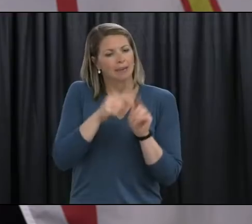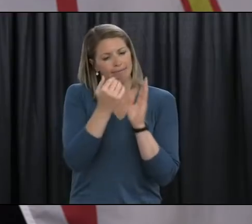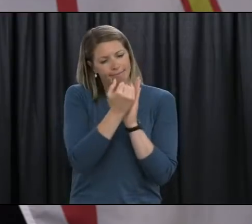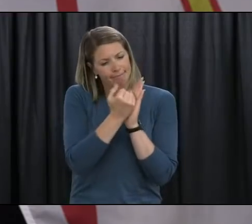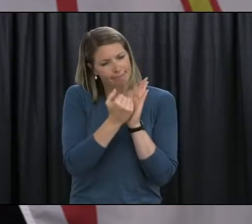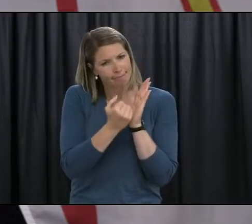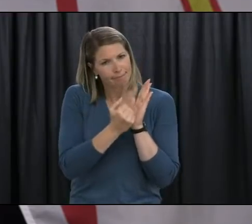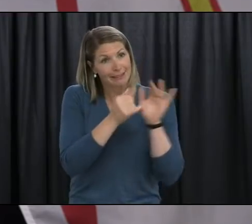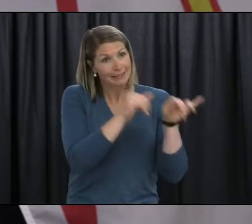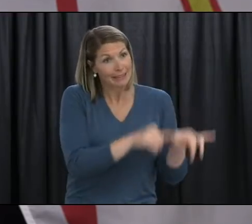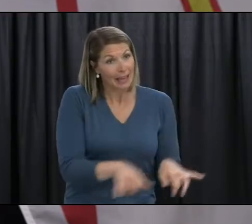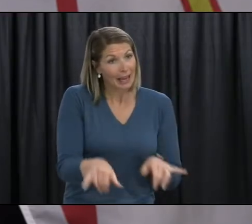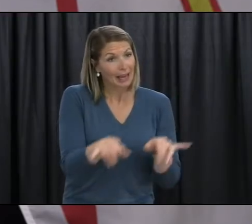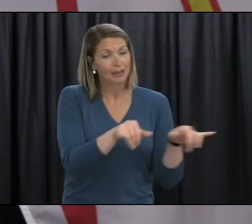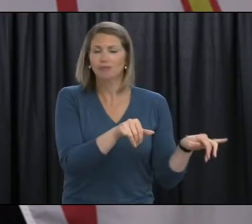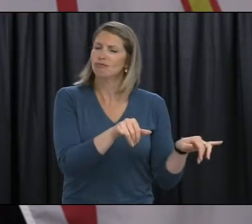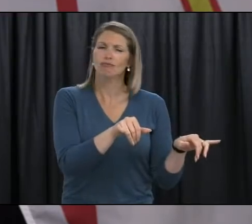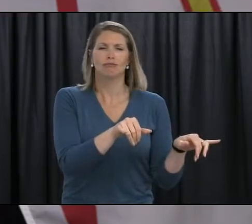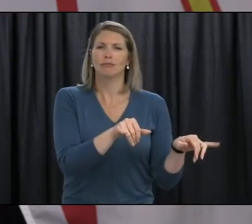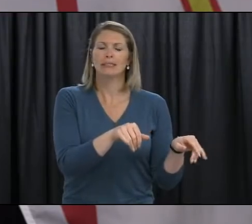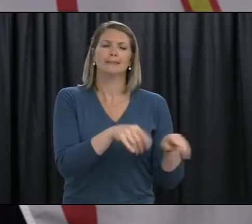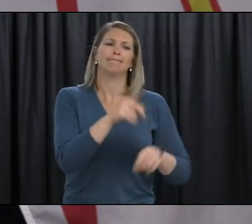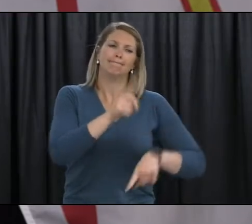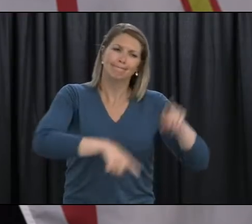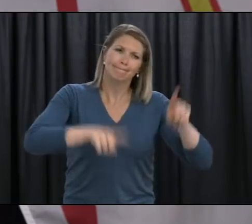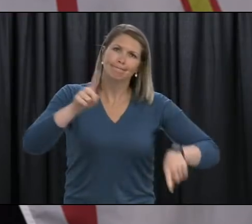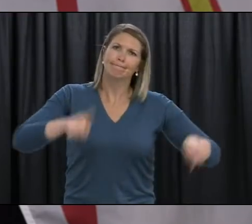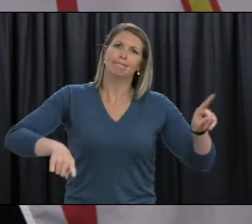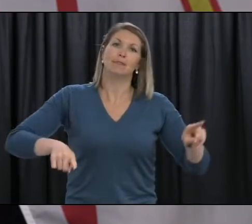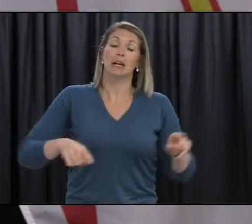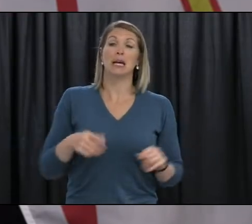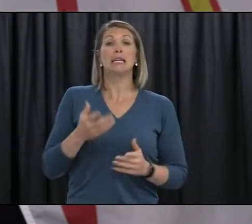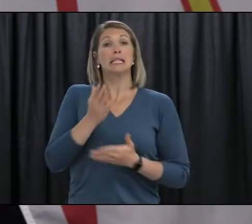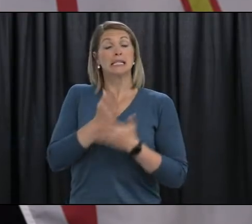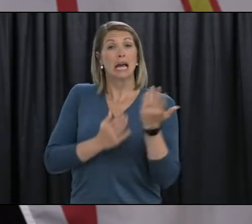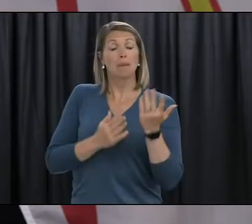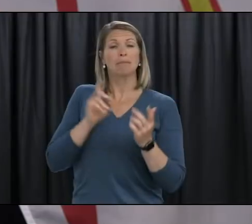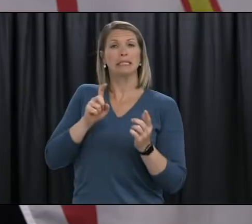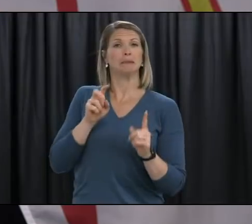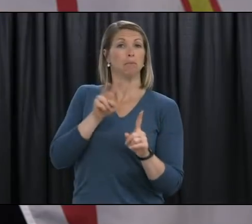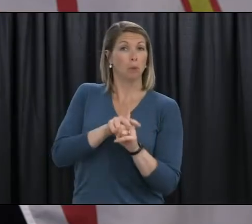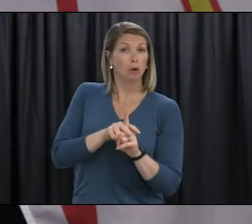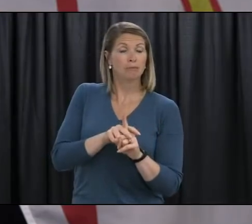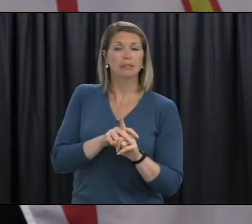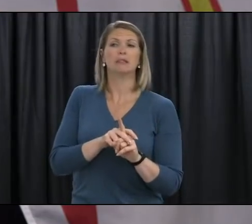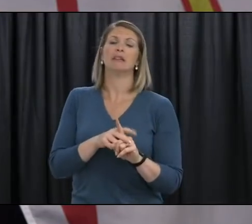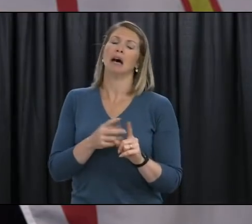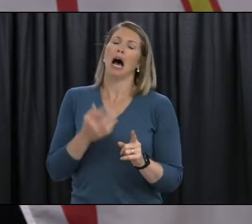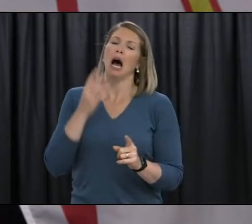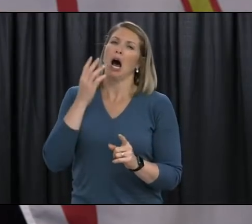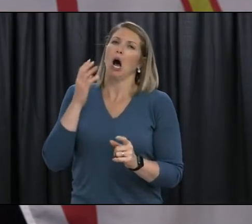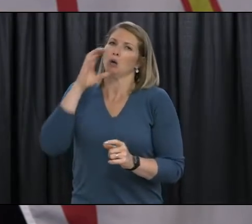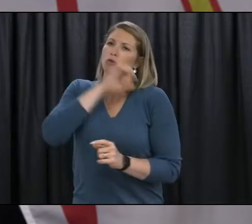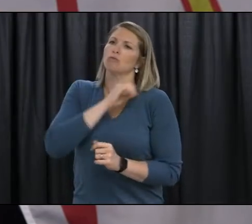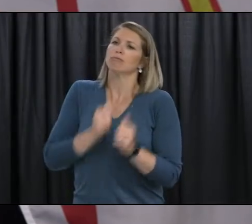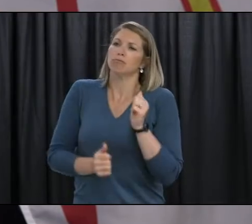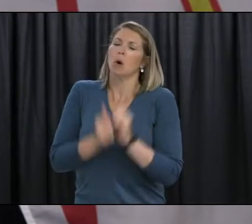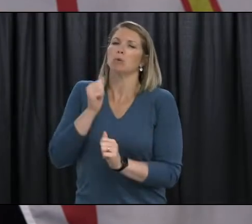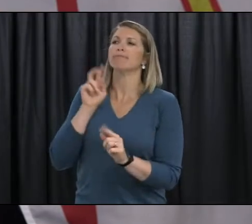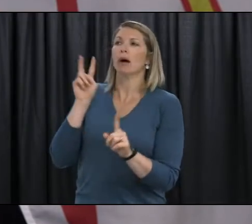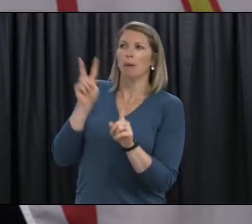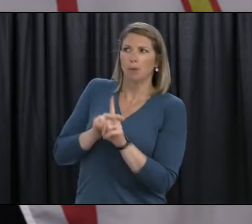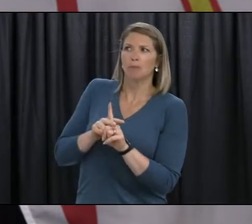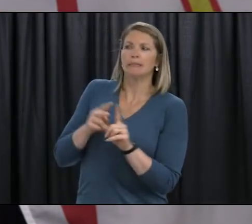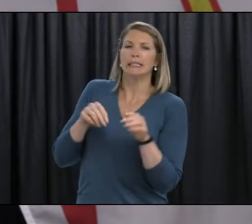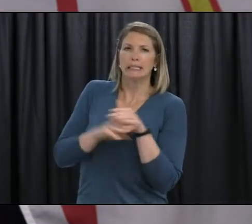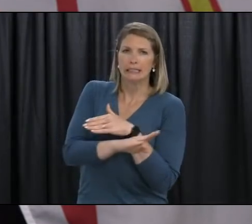may not need to have appointments set up, and larger homes almost certainly will, because you don't want to have hundreds of people necessarily in a home at